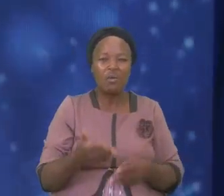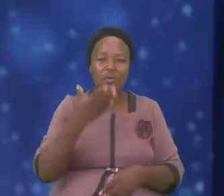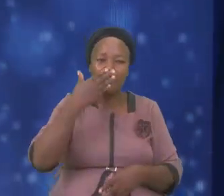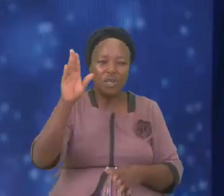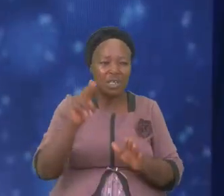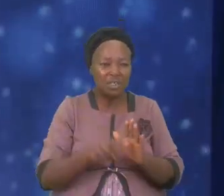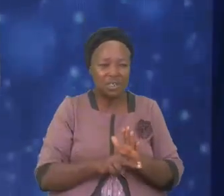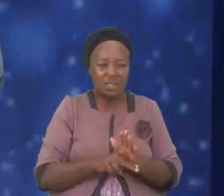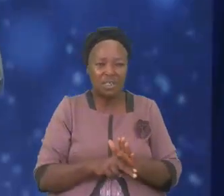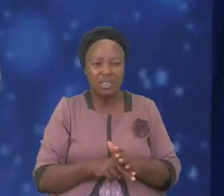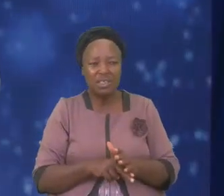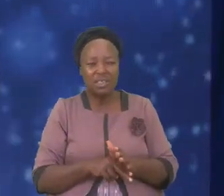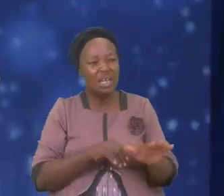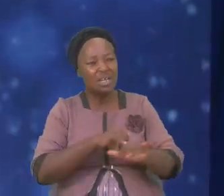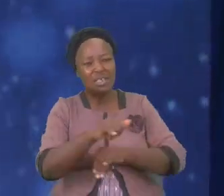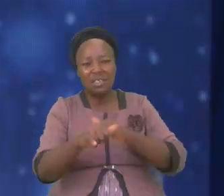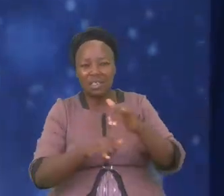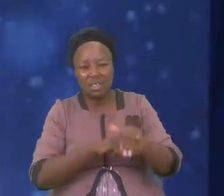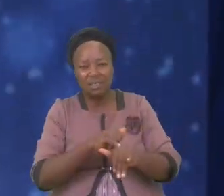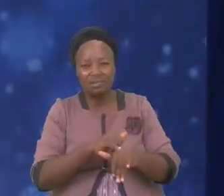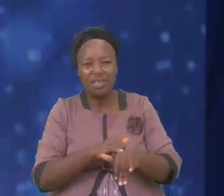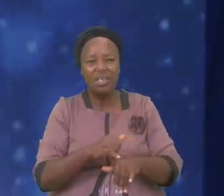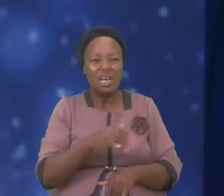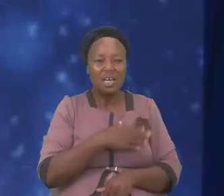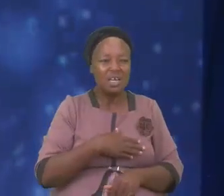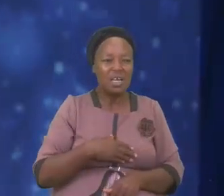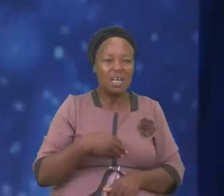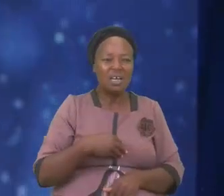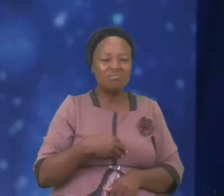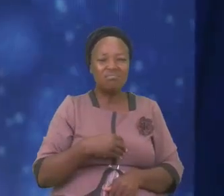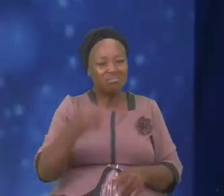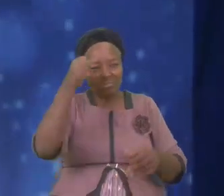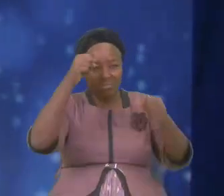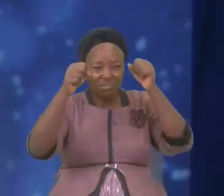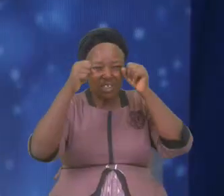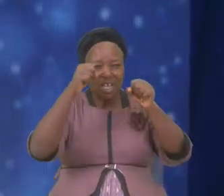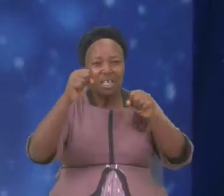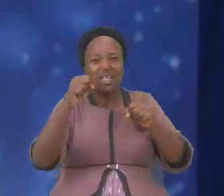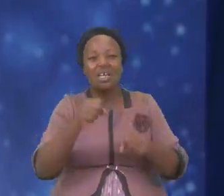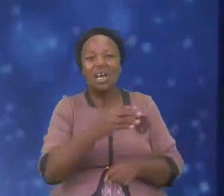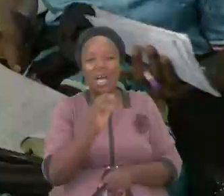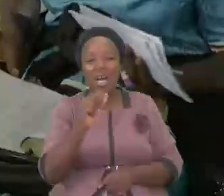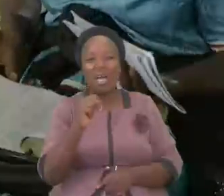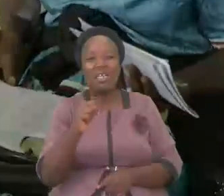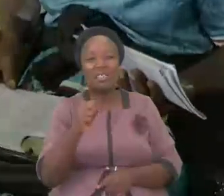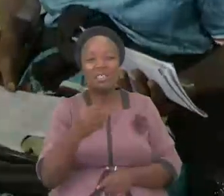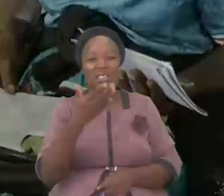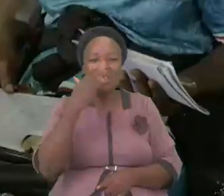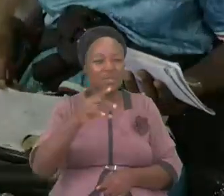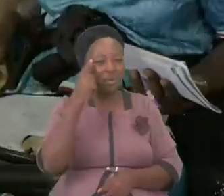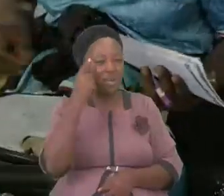eye, blasphemy, pride, foolishness. Look at verse 23. All these